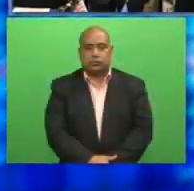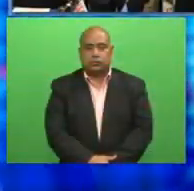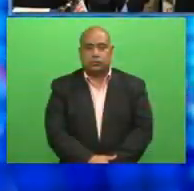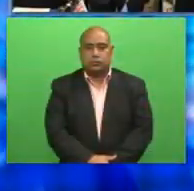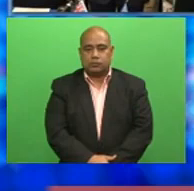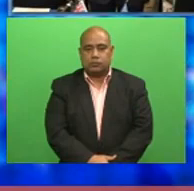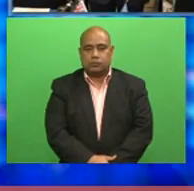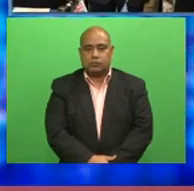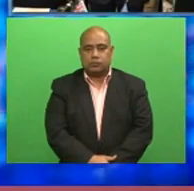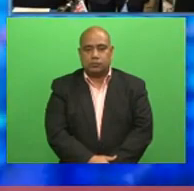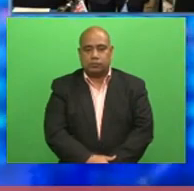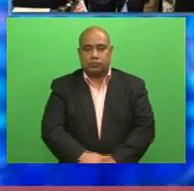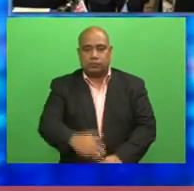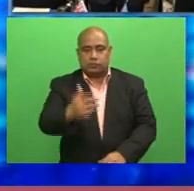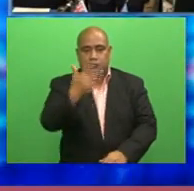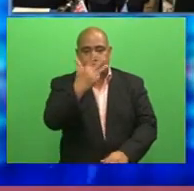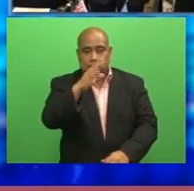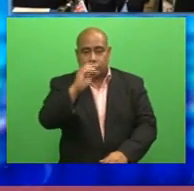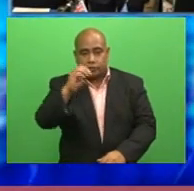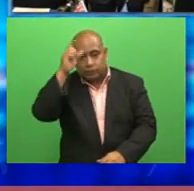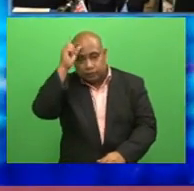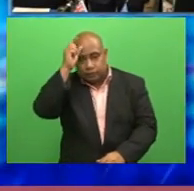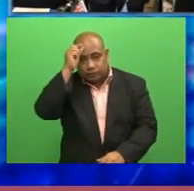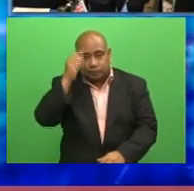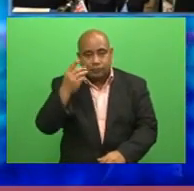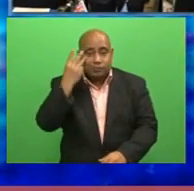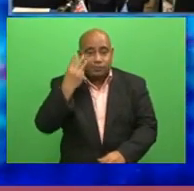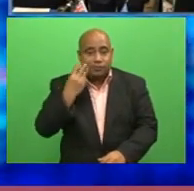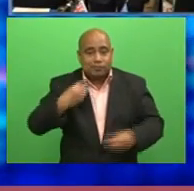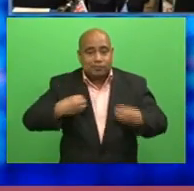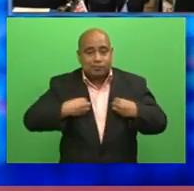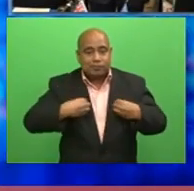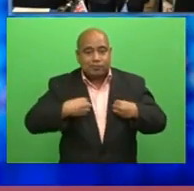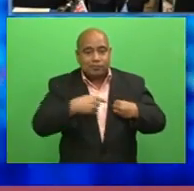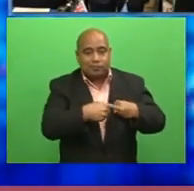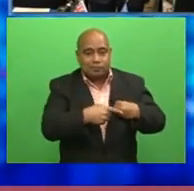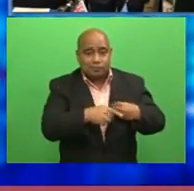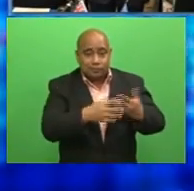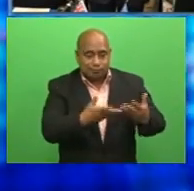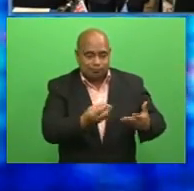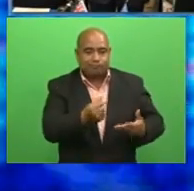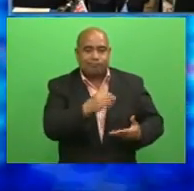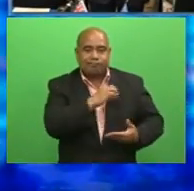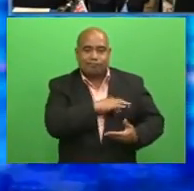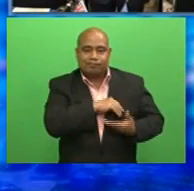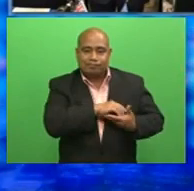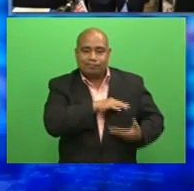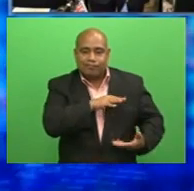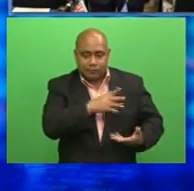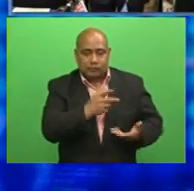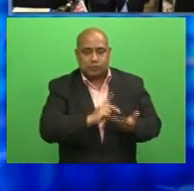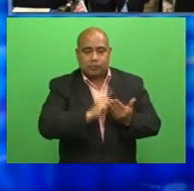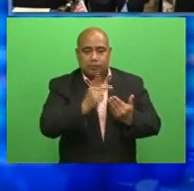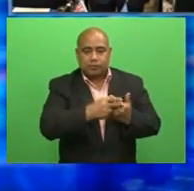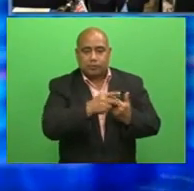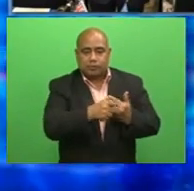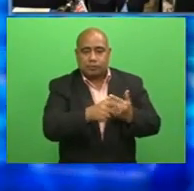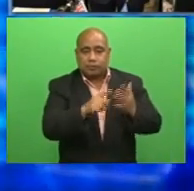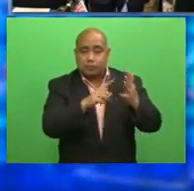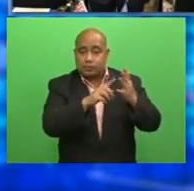About 90 Fijian women entrepreneurs are expected to benefit from training programs funded by the U.S. government at a cost of